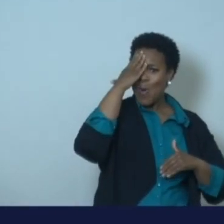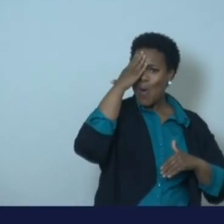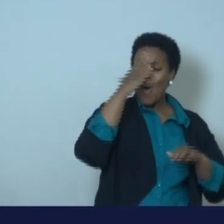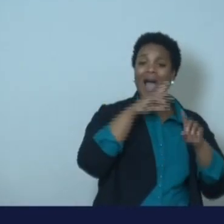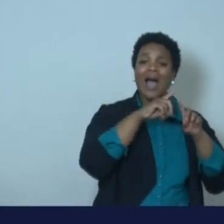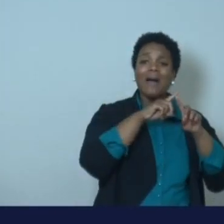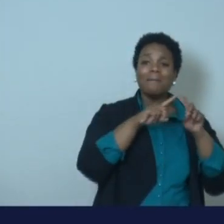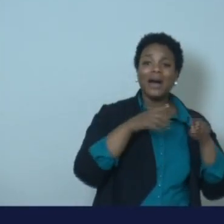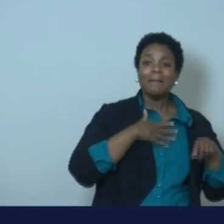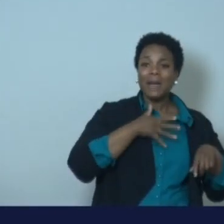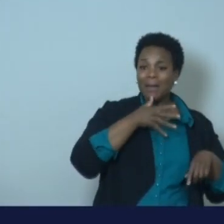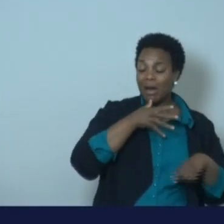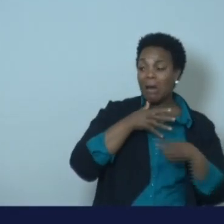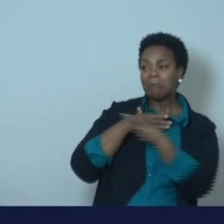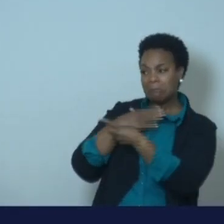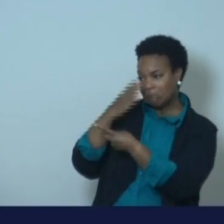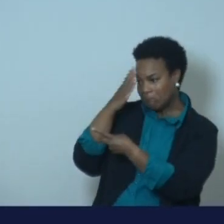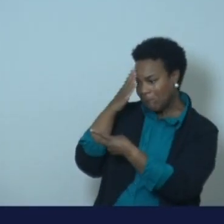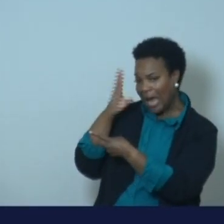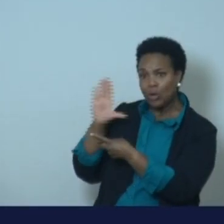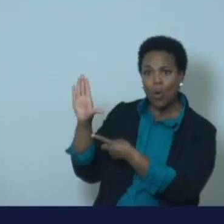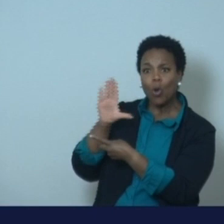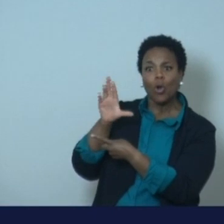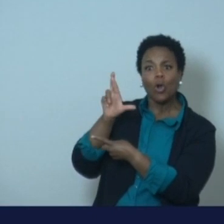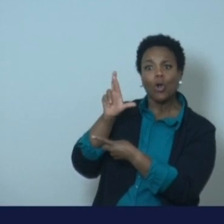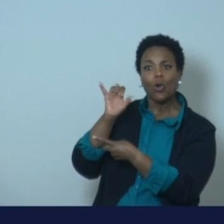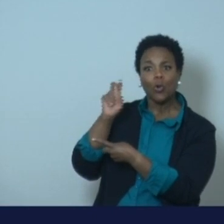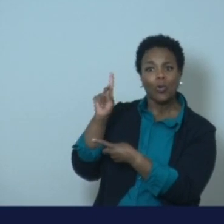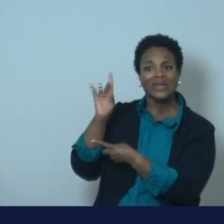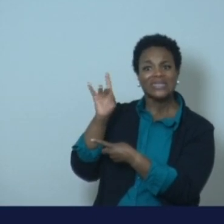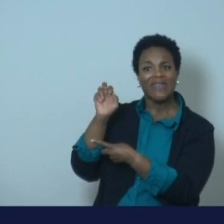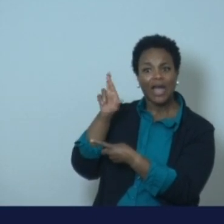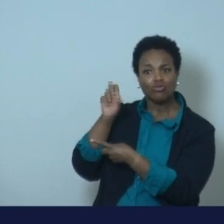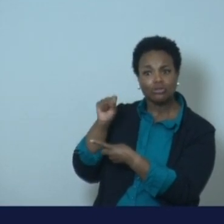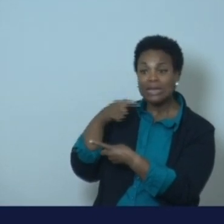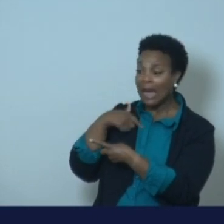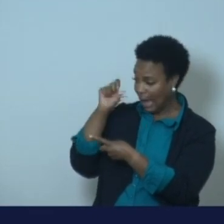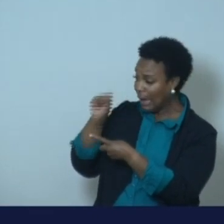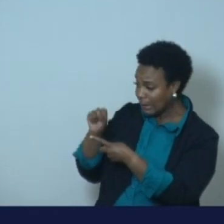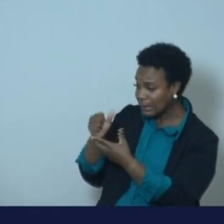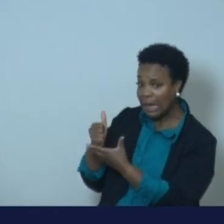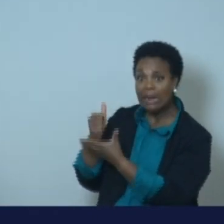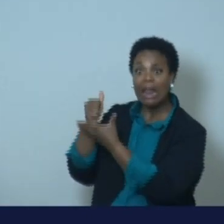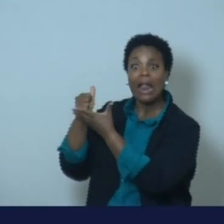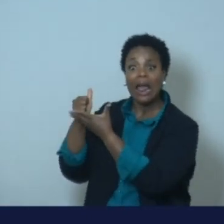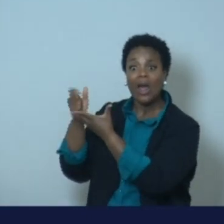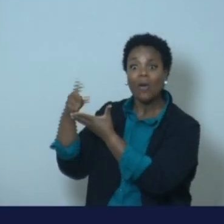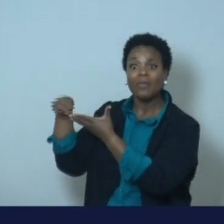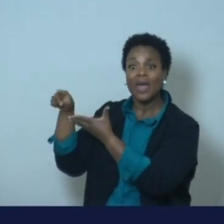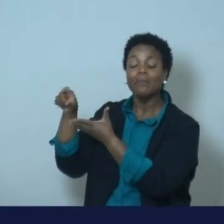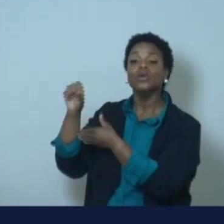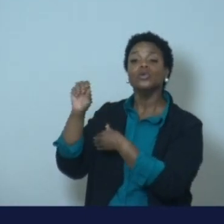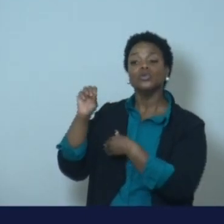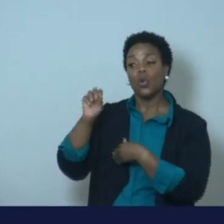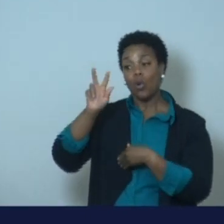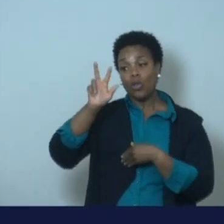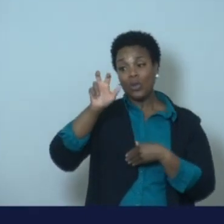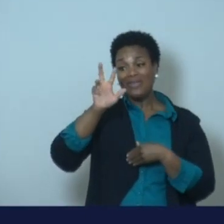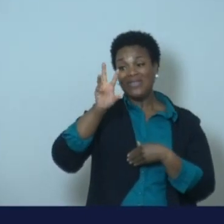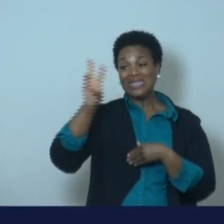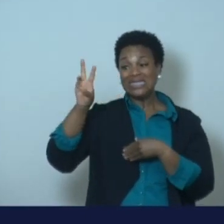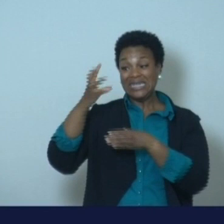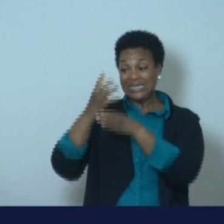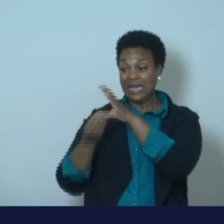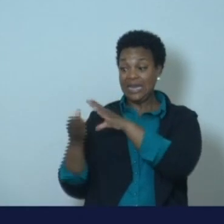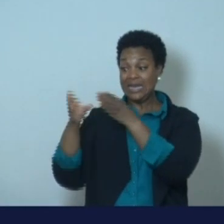to caregivers in that environment. So on the one hand, 356 deaths shows that we made tough